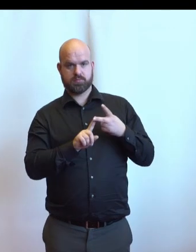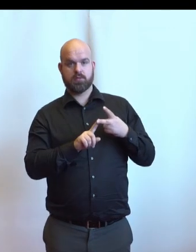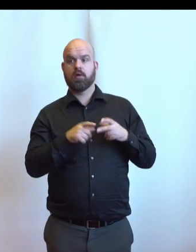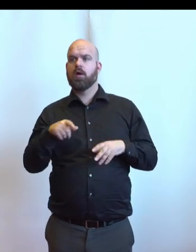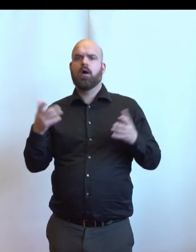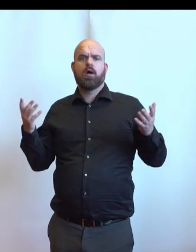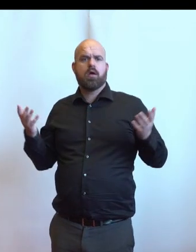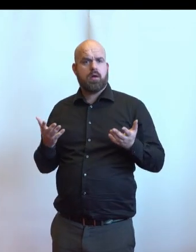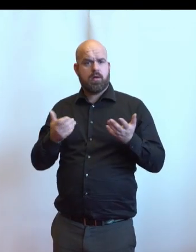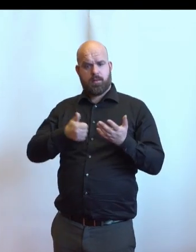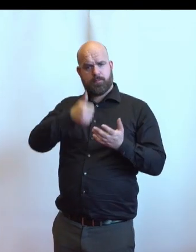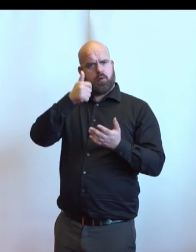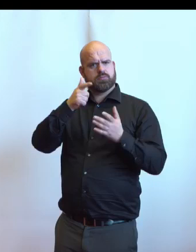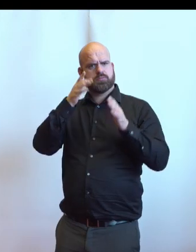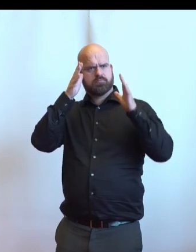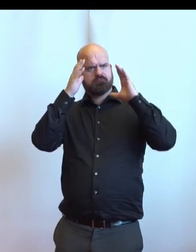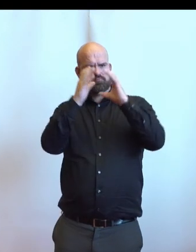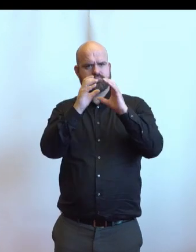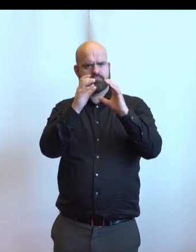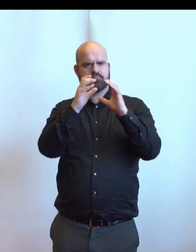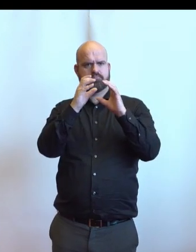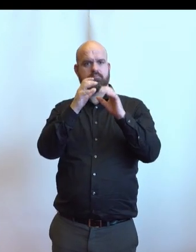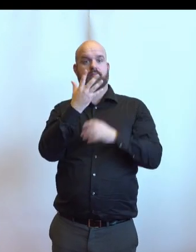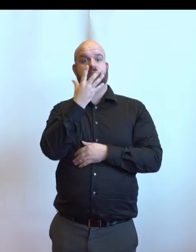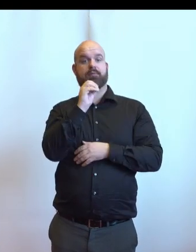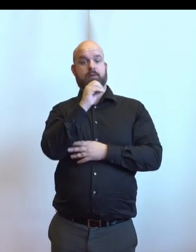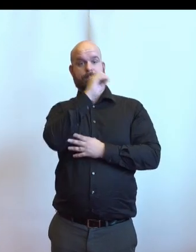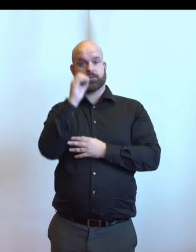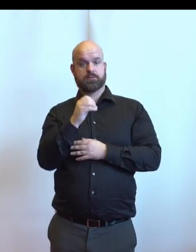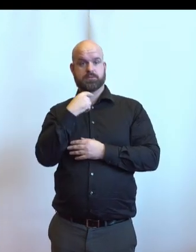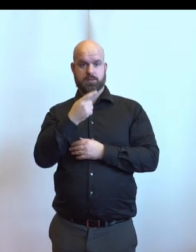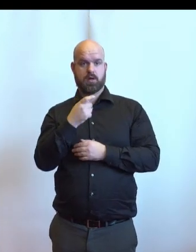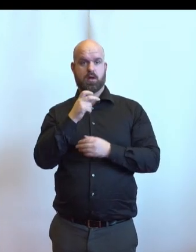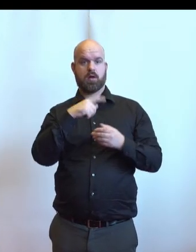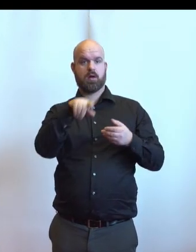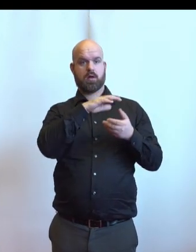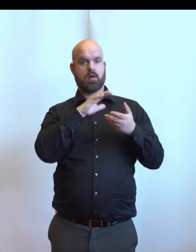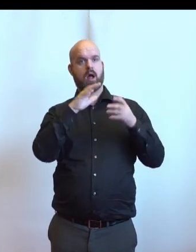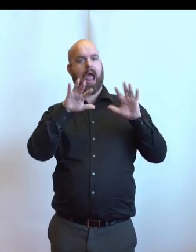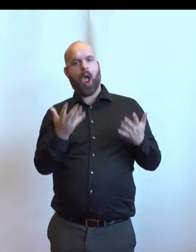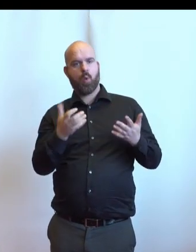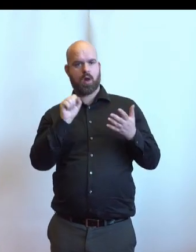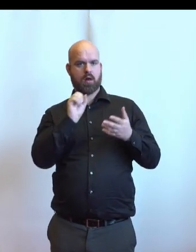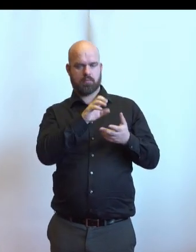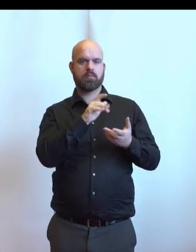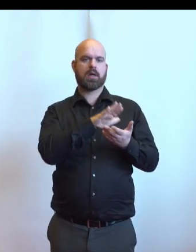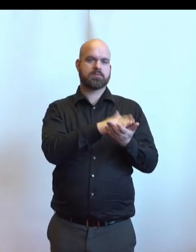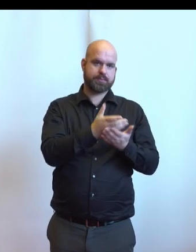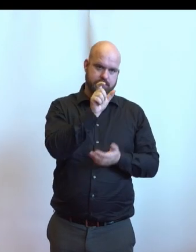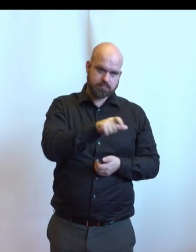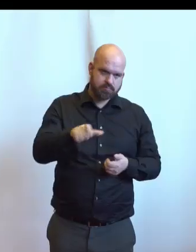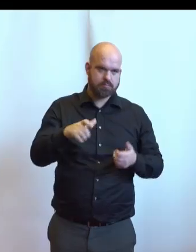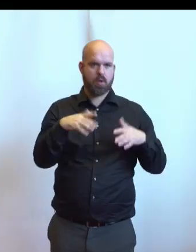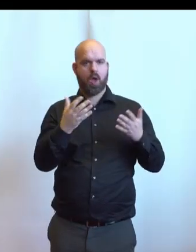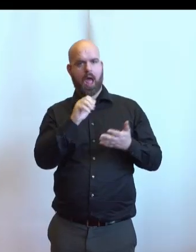of, and 65% of you said products and services, including websites and apps, followed by internal ICT, systems